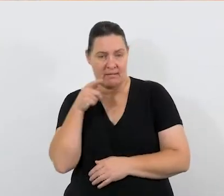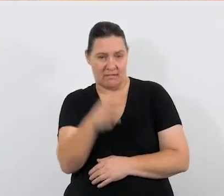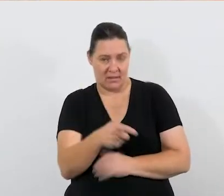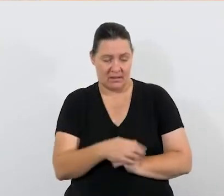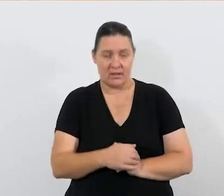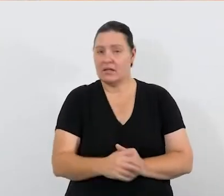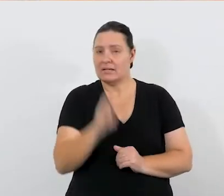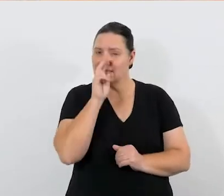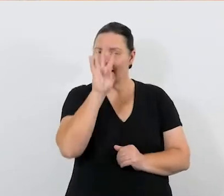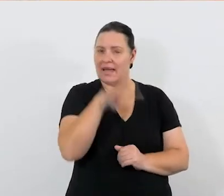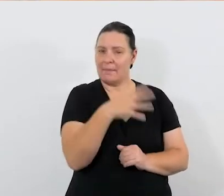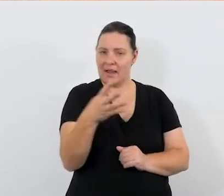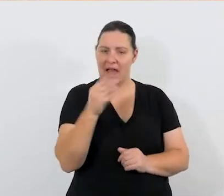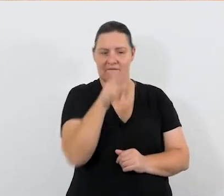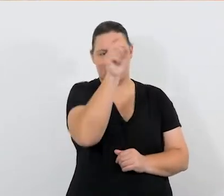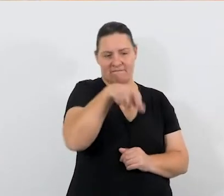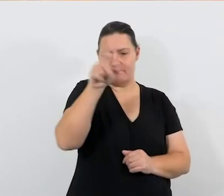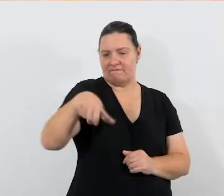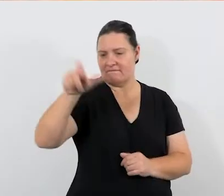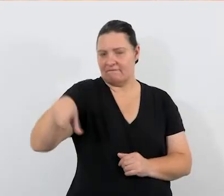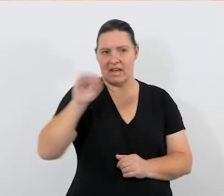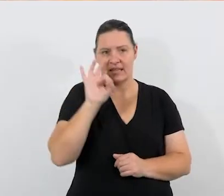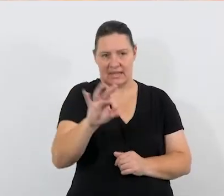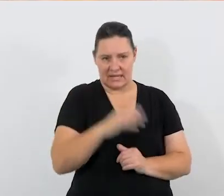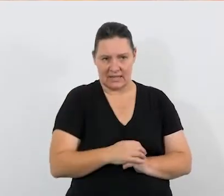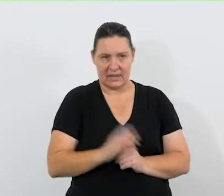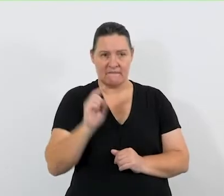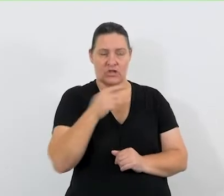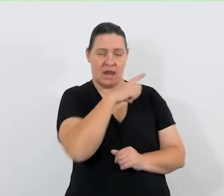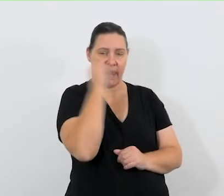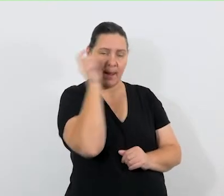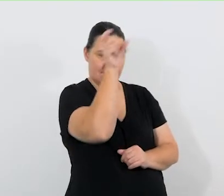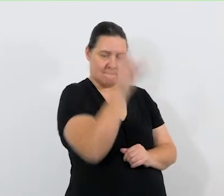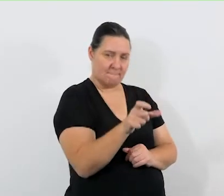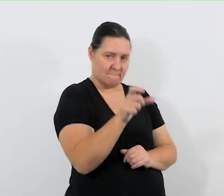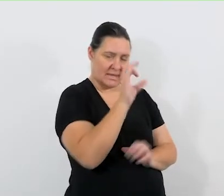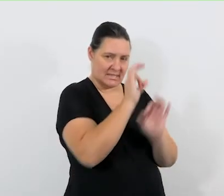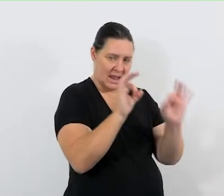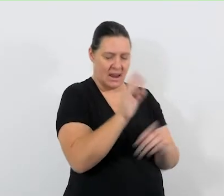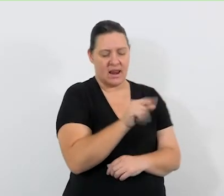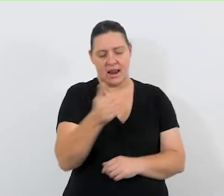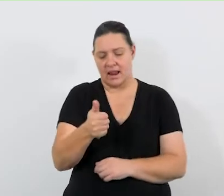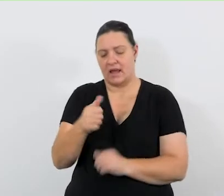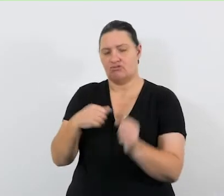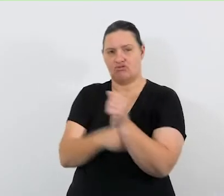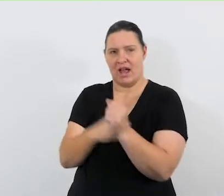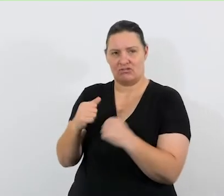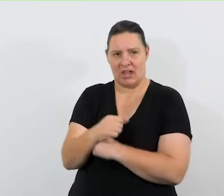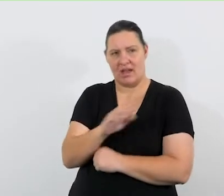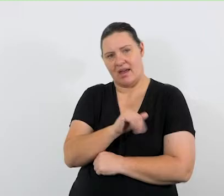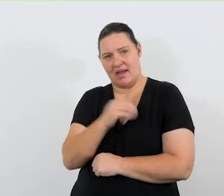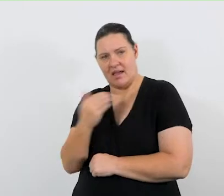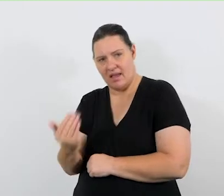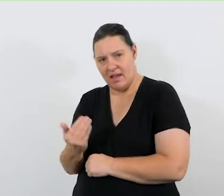table. So as you can see, this table has 3 columns. The first one, we have the name of the cells. The next one, we